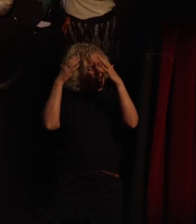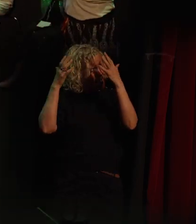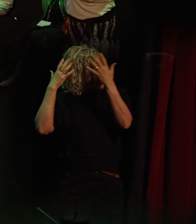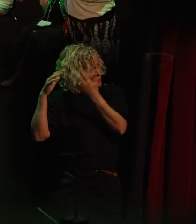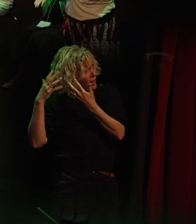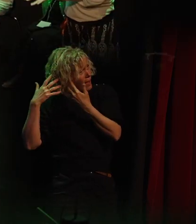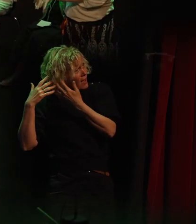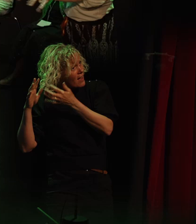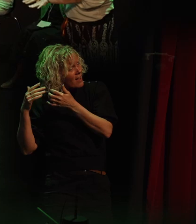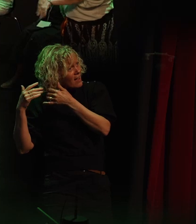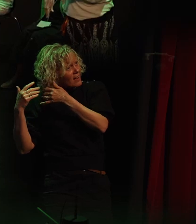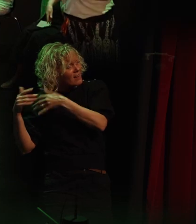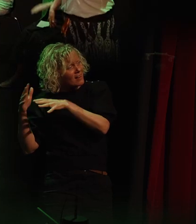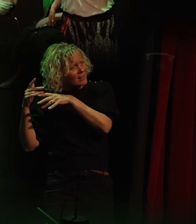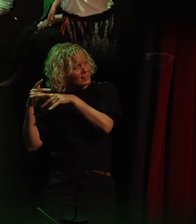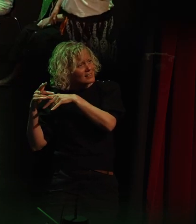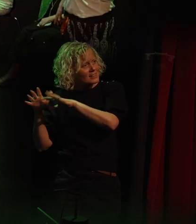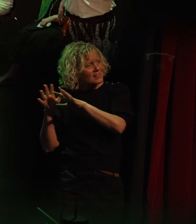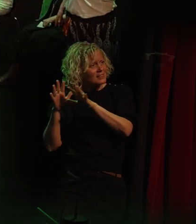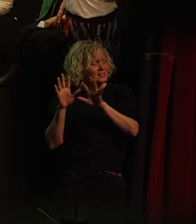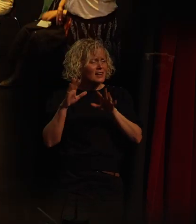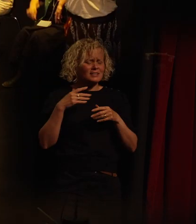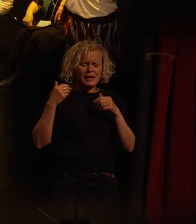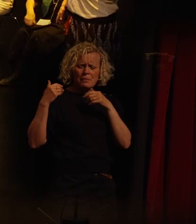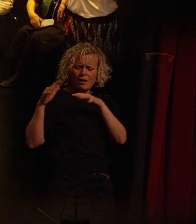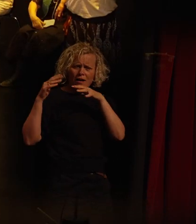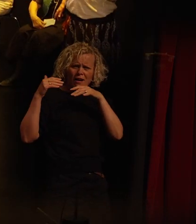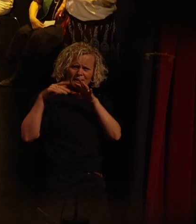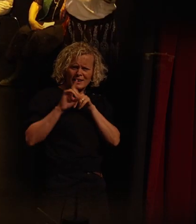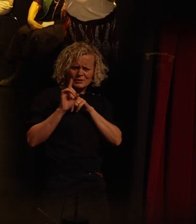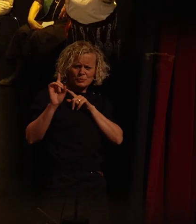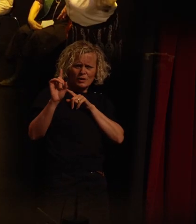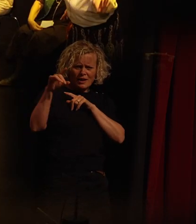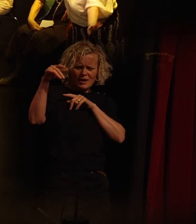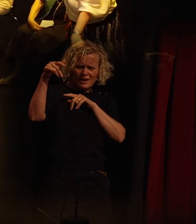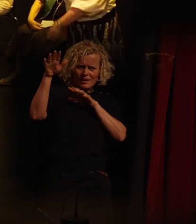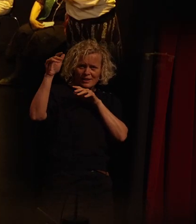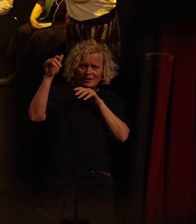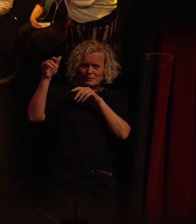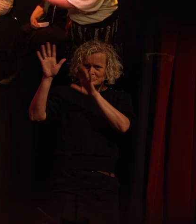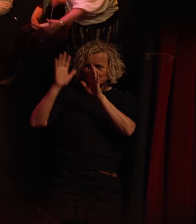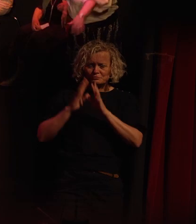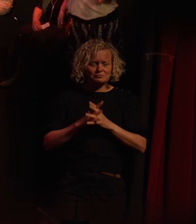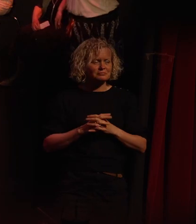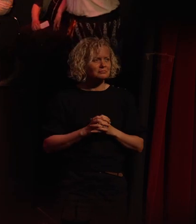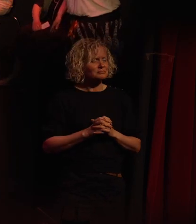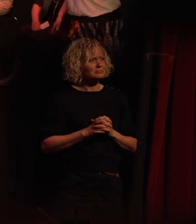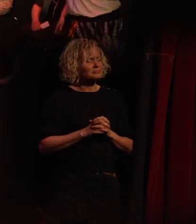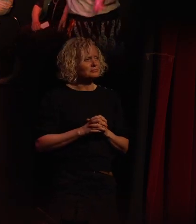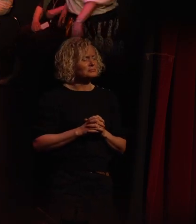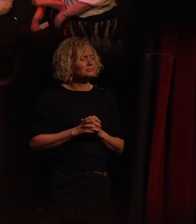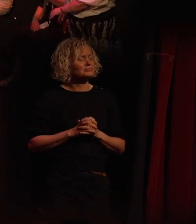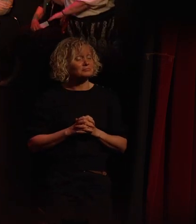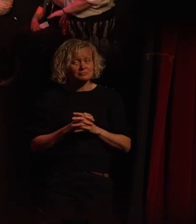right out of my hair. To the left. And send him on his way. Get the